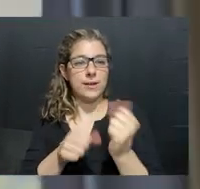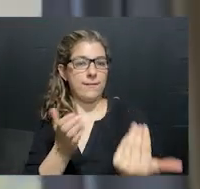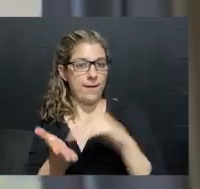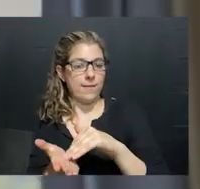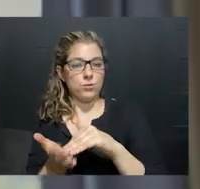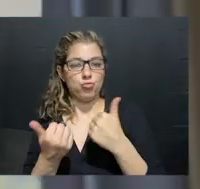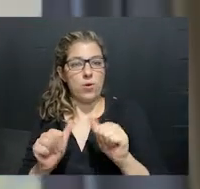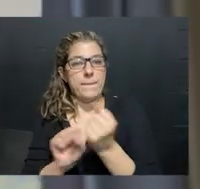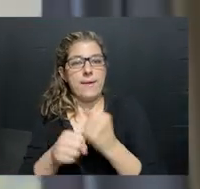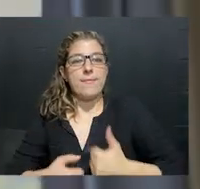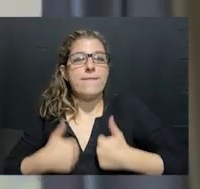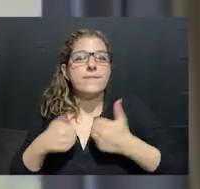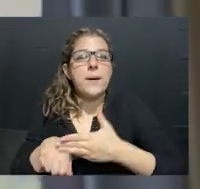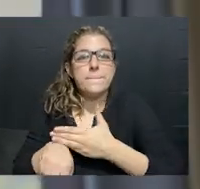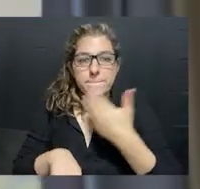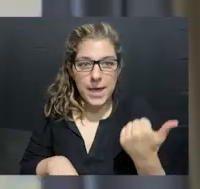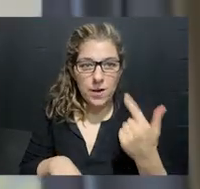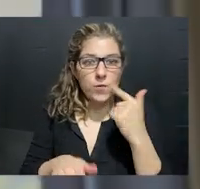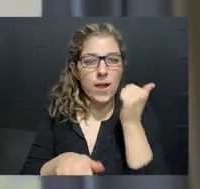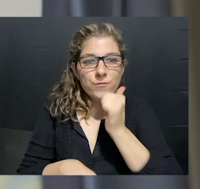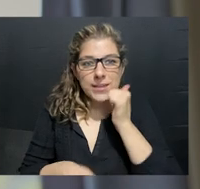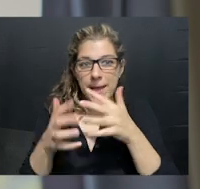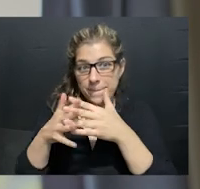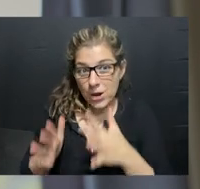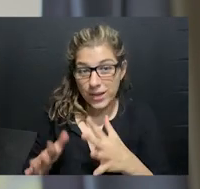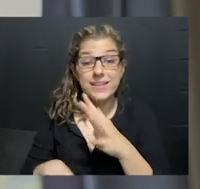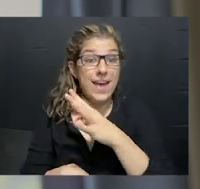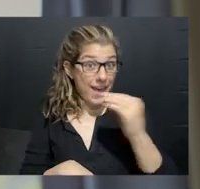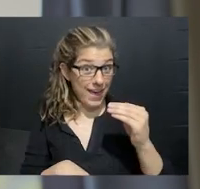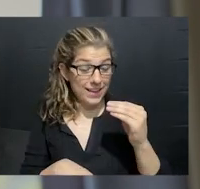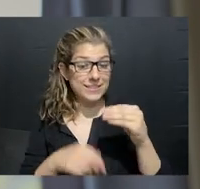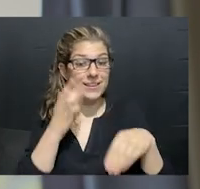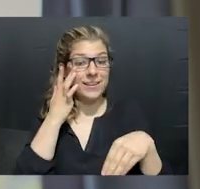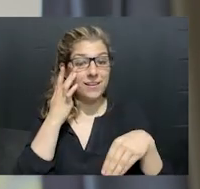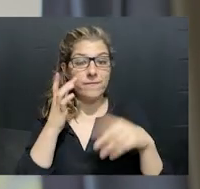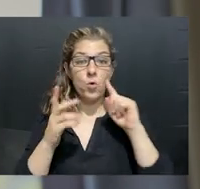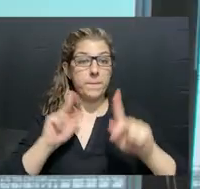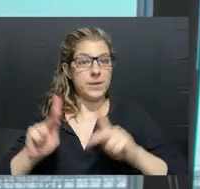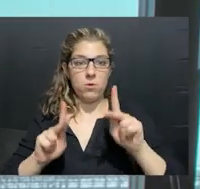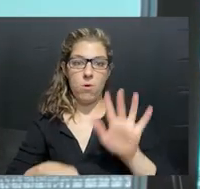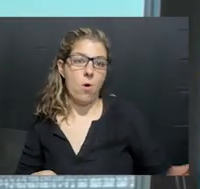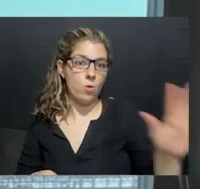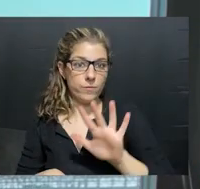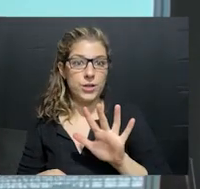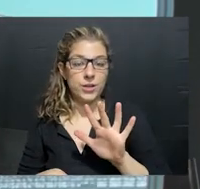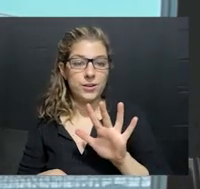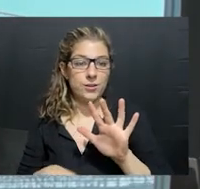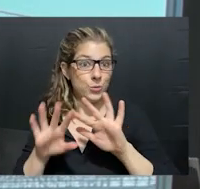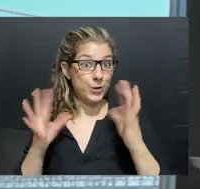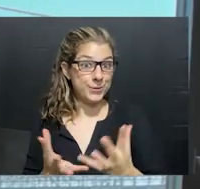to try to make life better for everyday Americans, and in fact, in that capacity, for people all across the